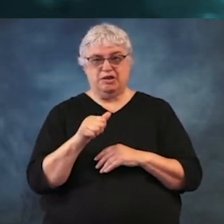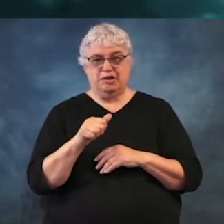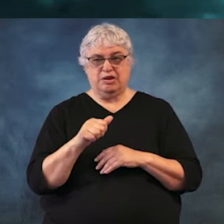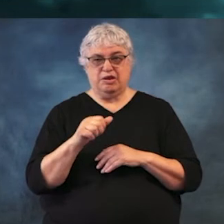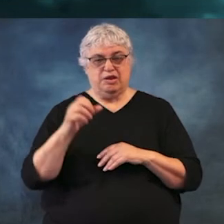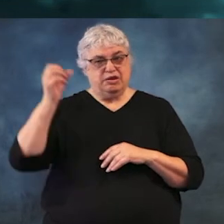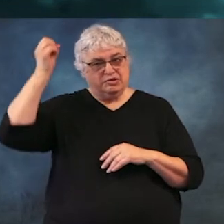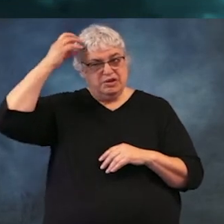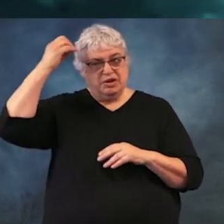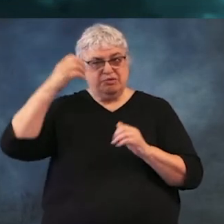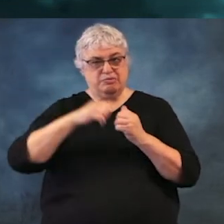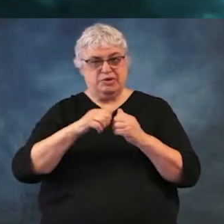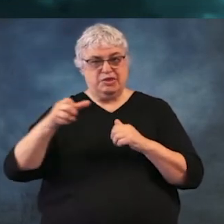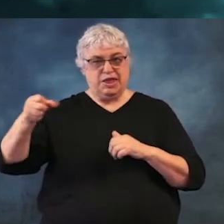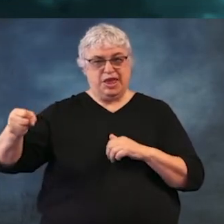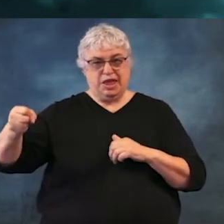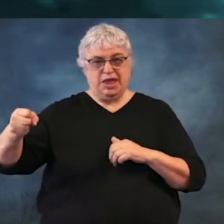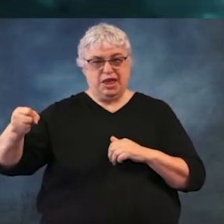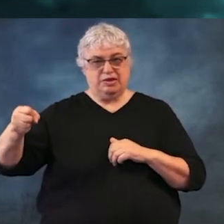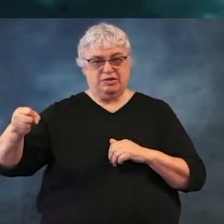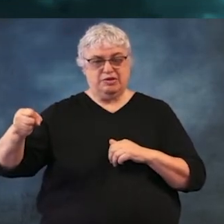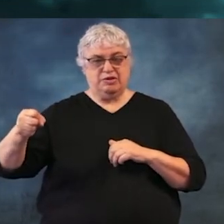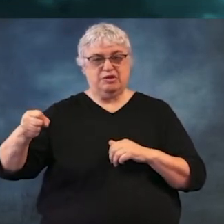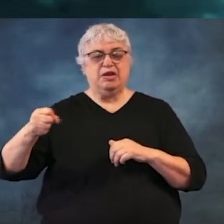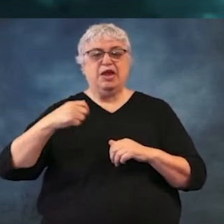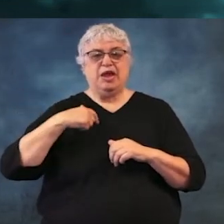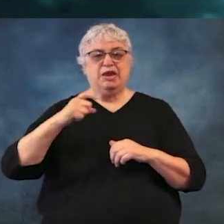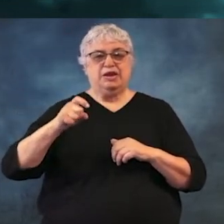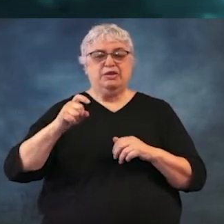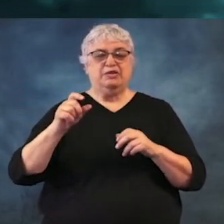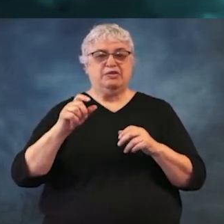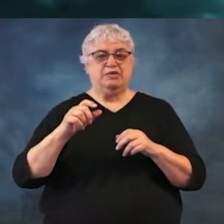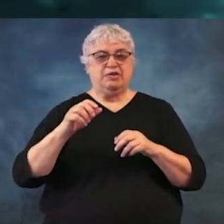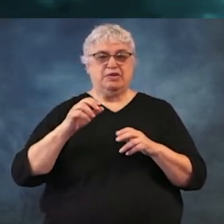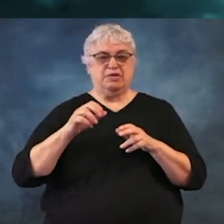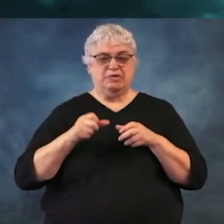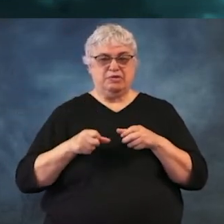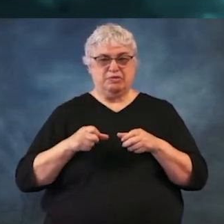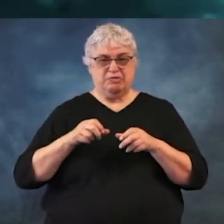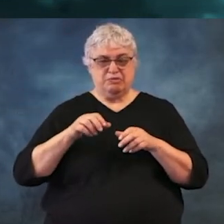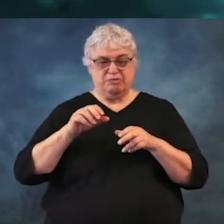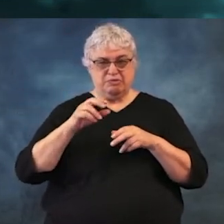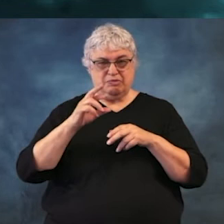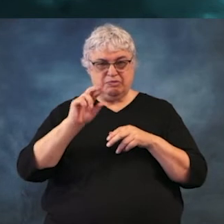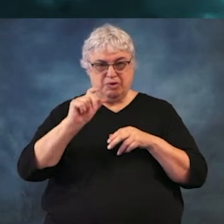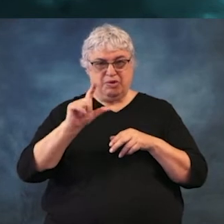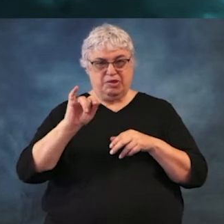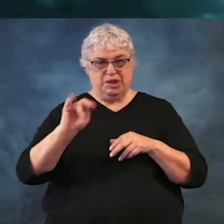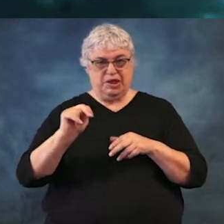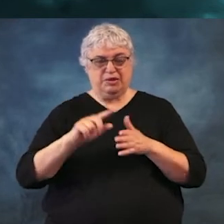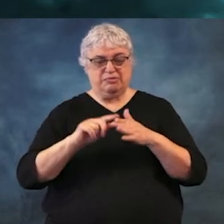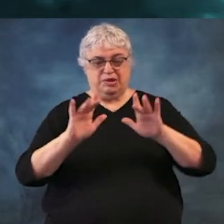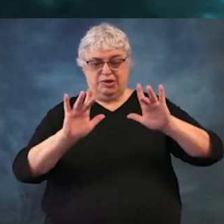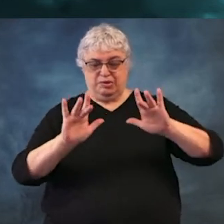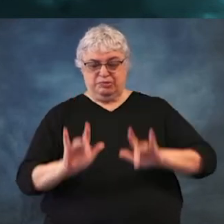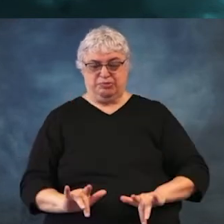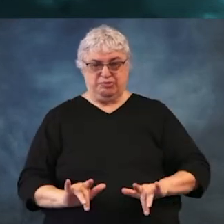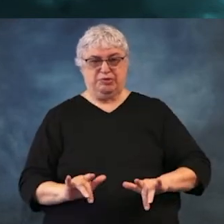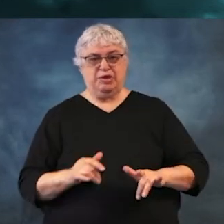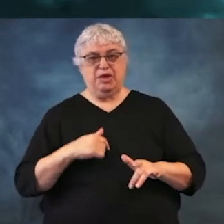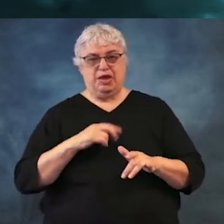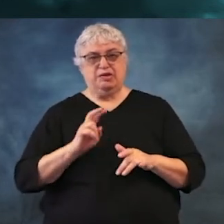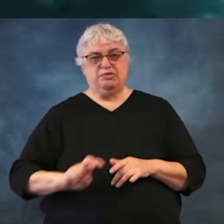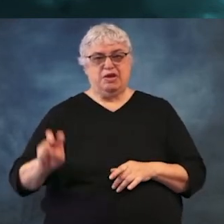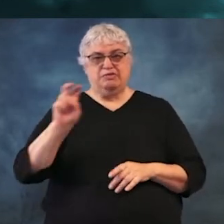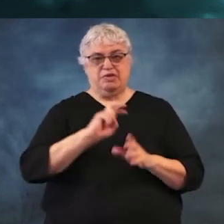not a shower with a handle on it. Just tell them you need a roll-in shower, because I travel a